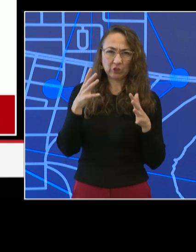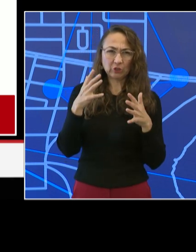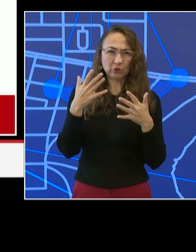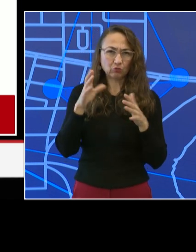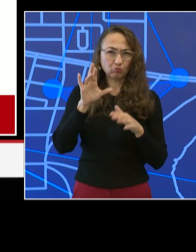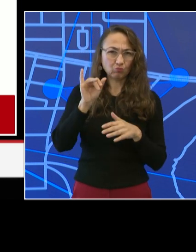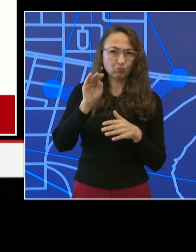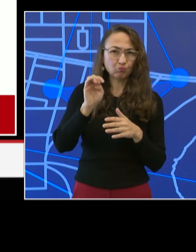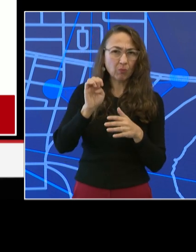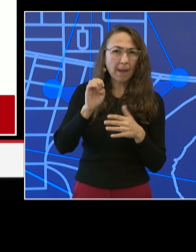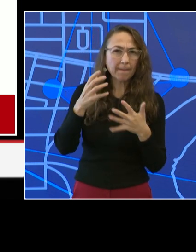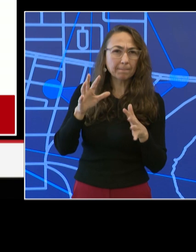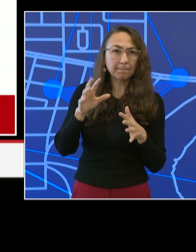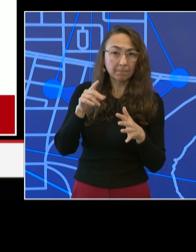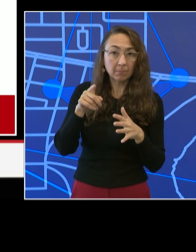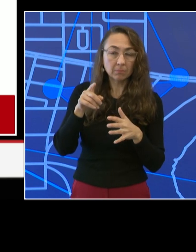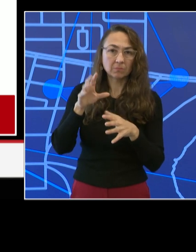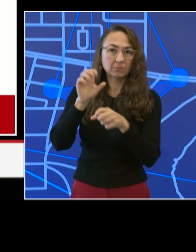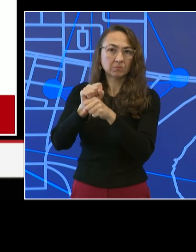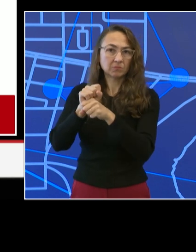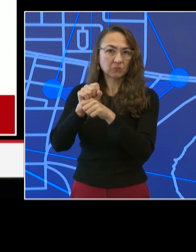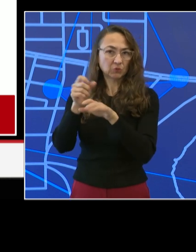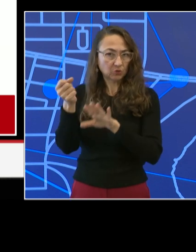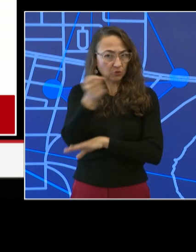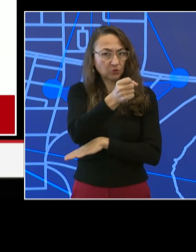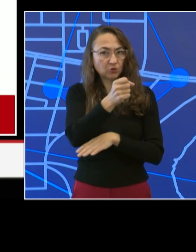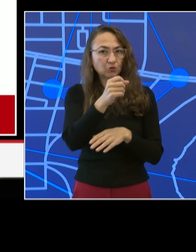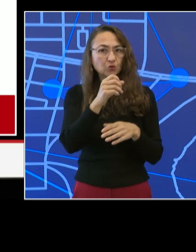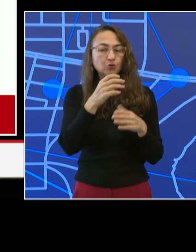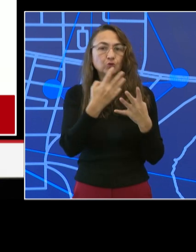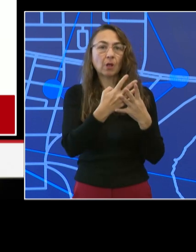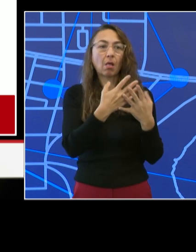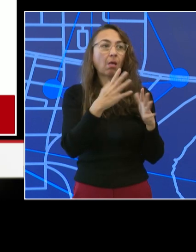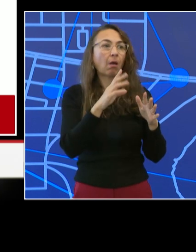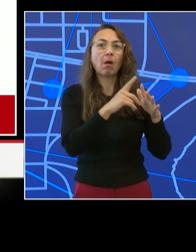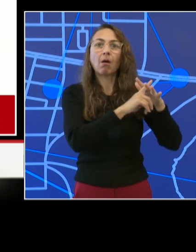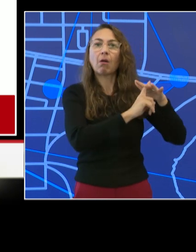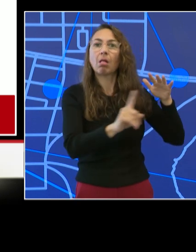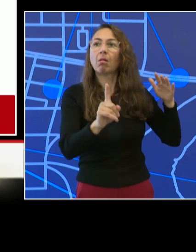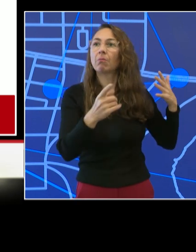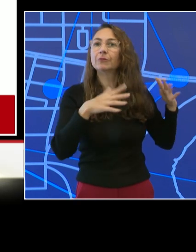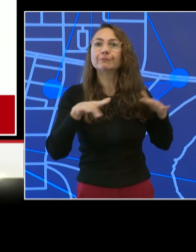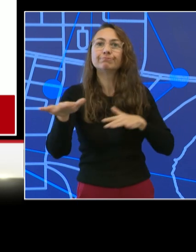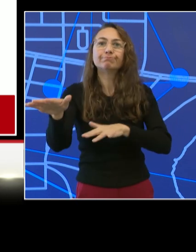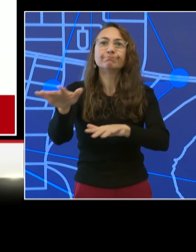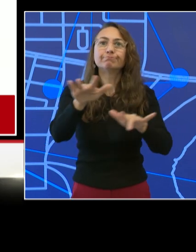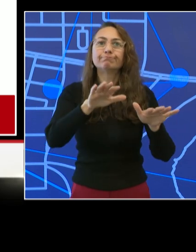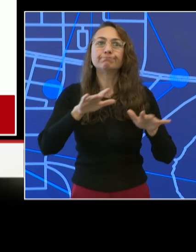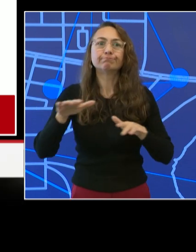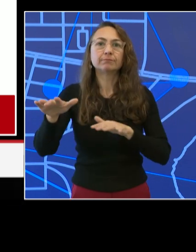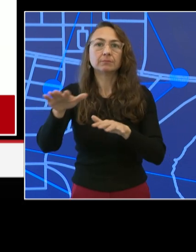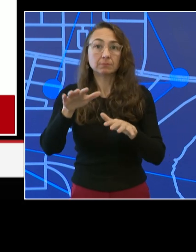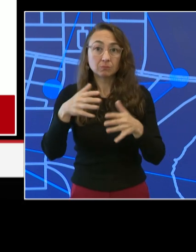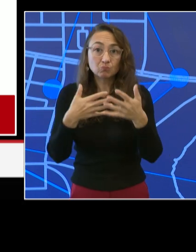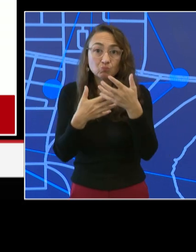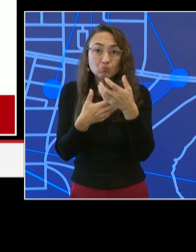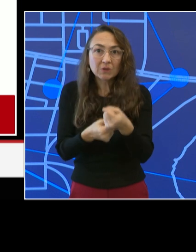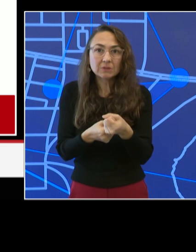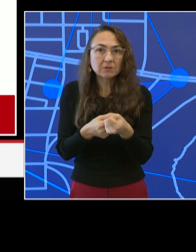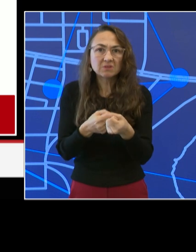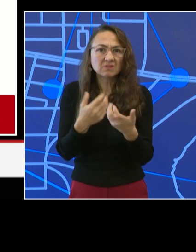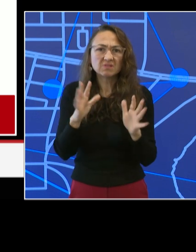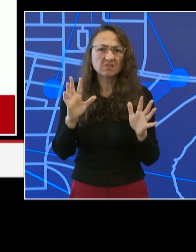And so that the strengthening of that rebuttable presumption both helped community be safer generally and also strengthened